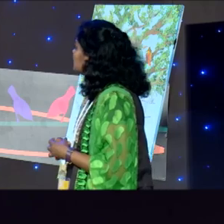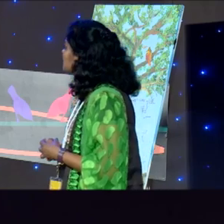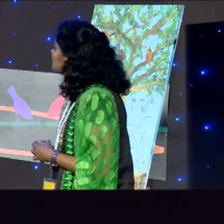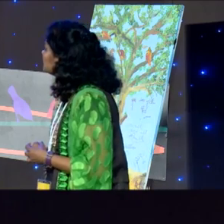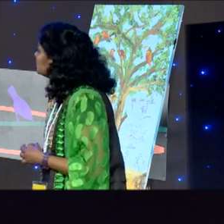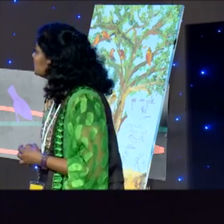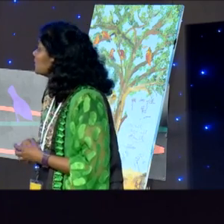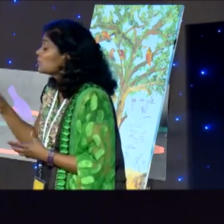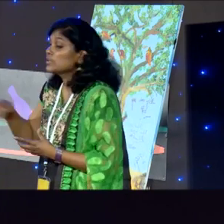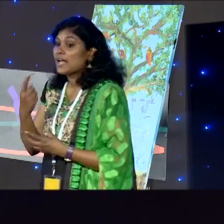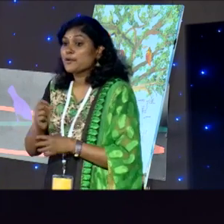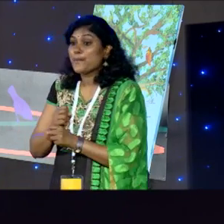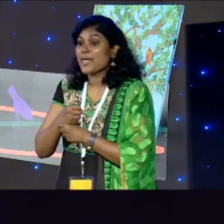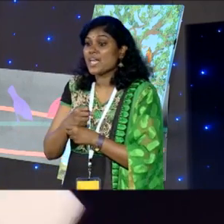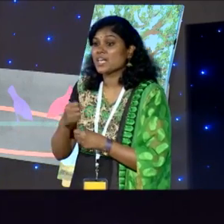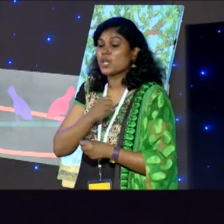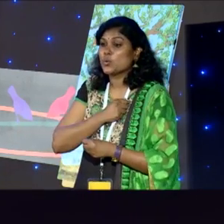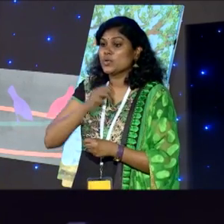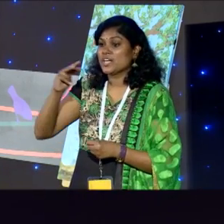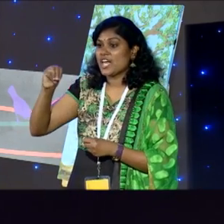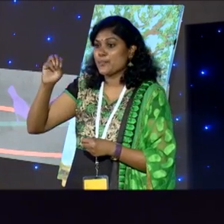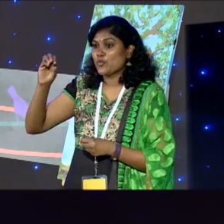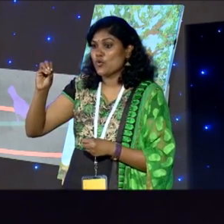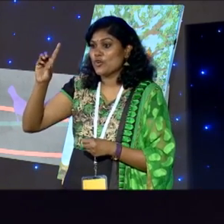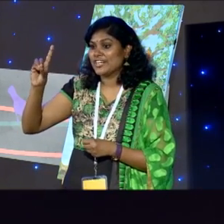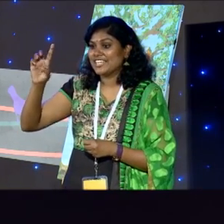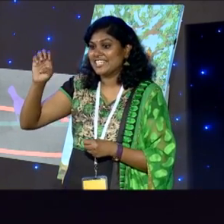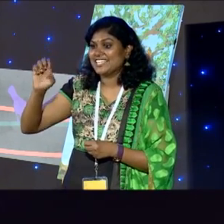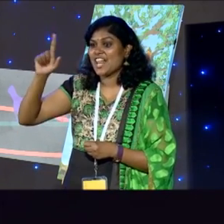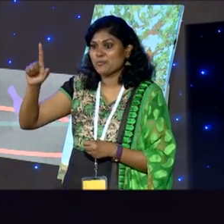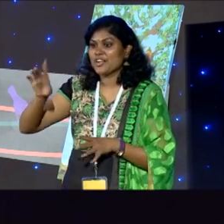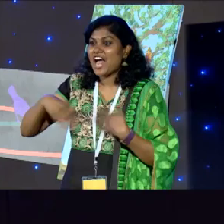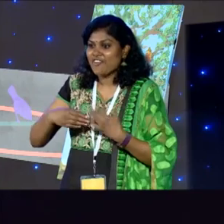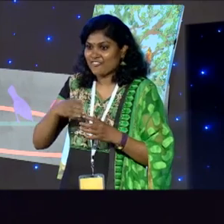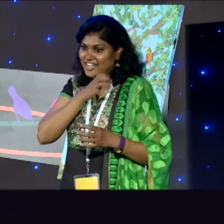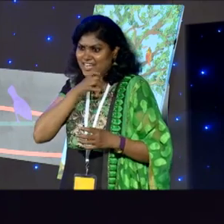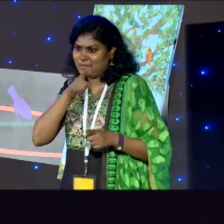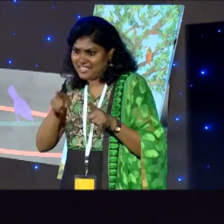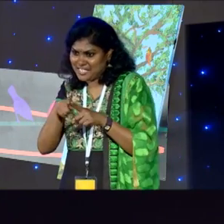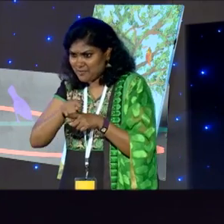We plan to create a model that can be easily replicated in other parks as well. And